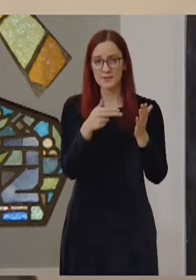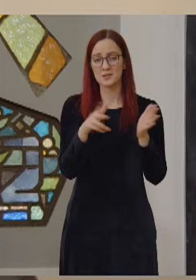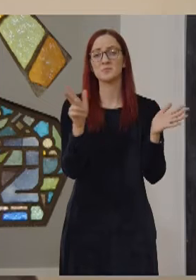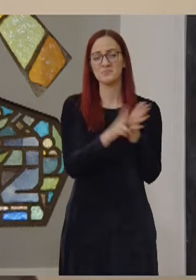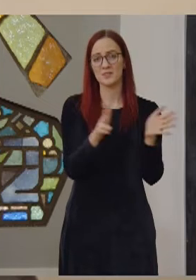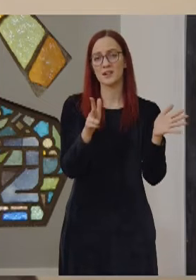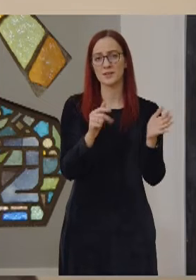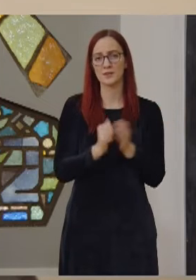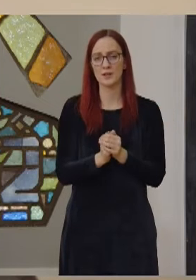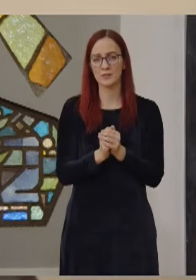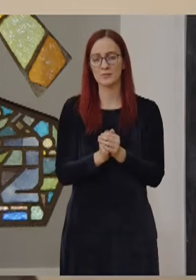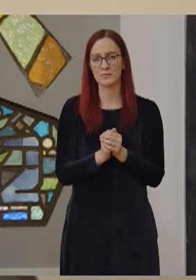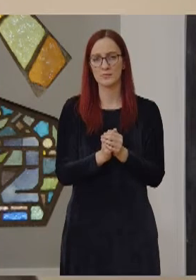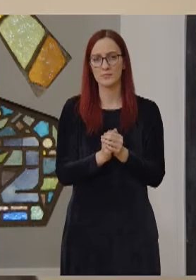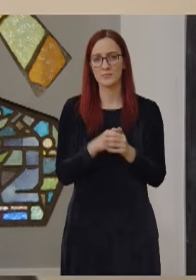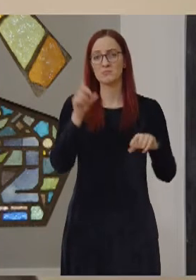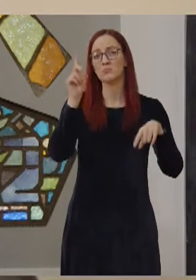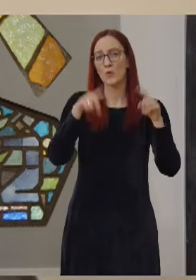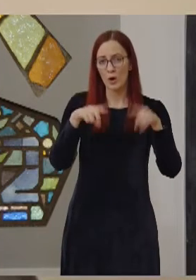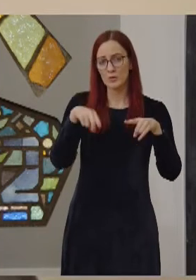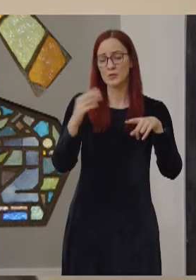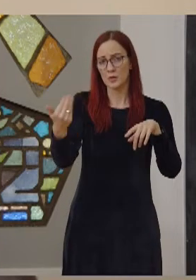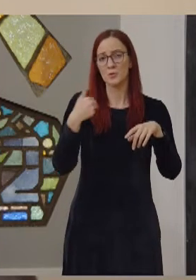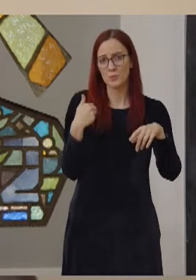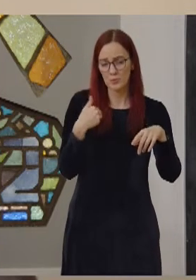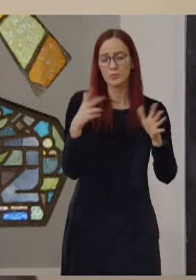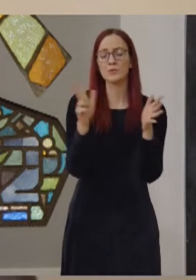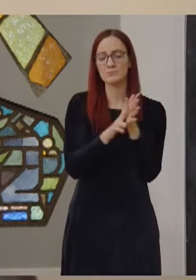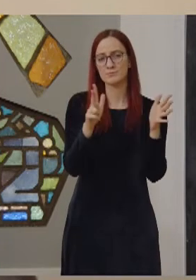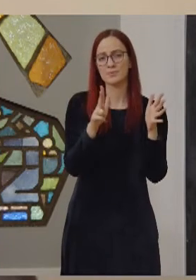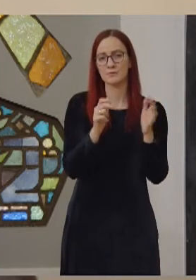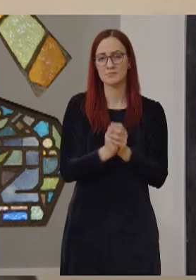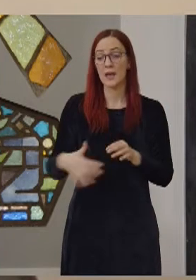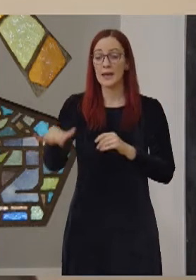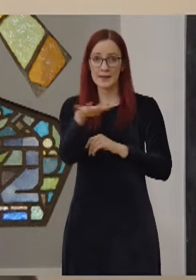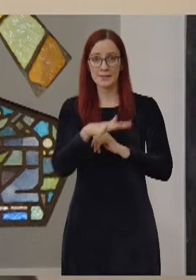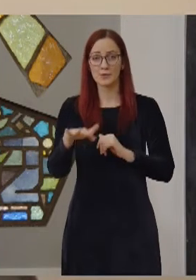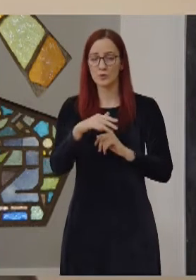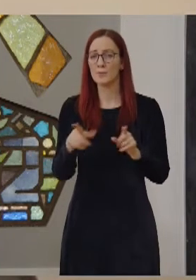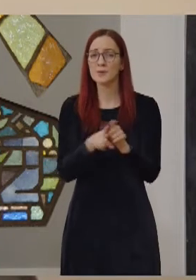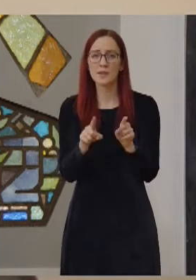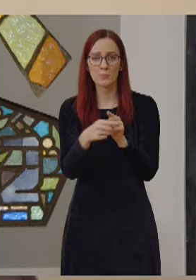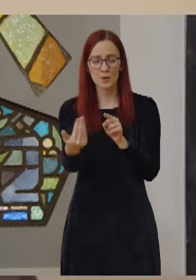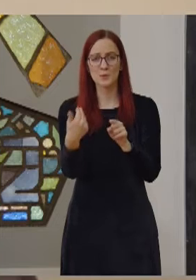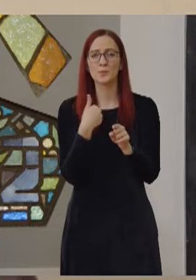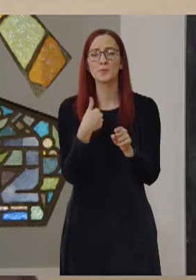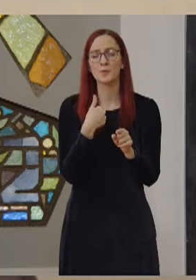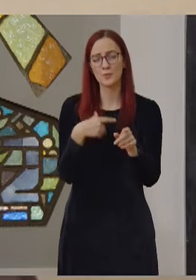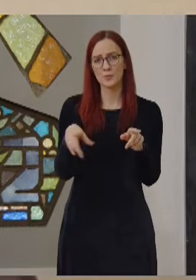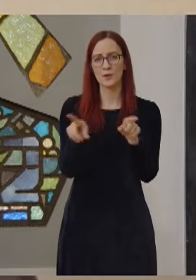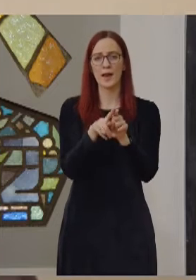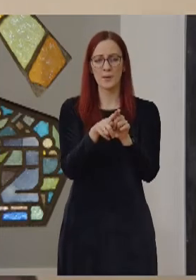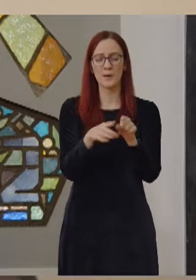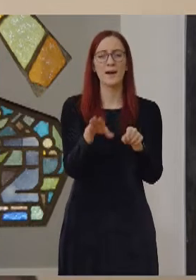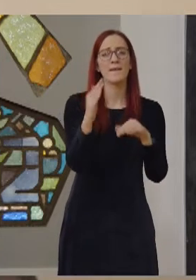did no one notice that the CEDAW Convention was ratified? It was ratified because there was a political